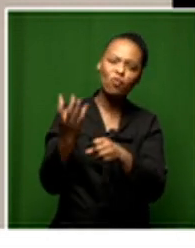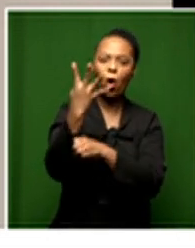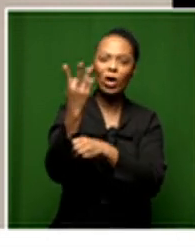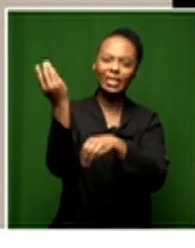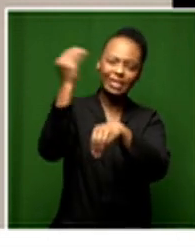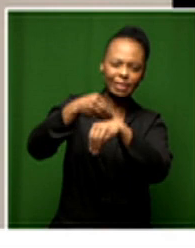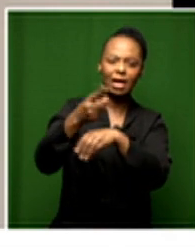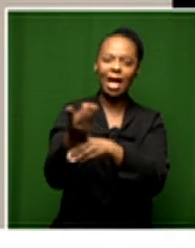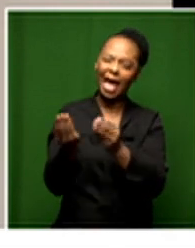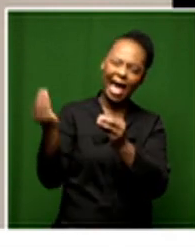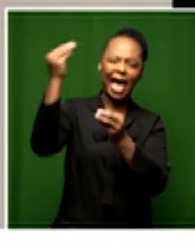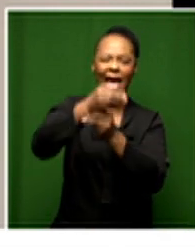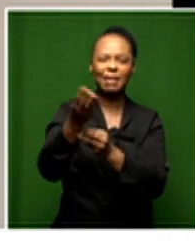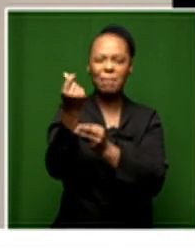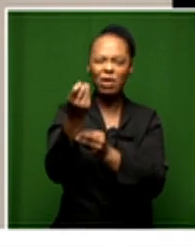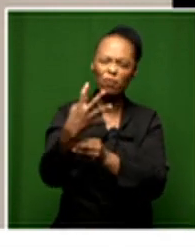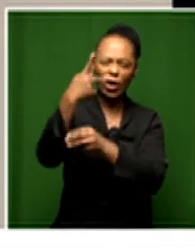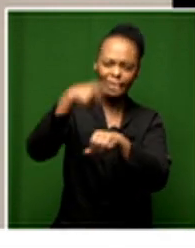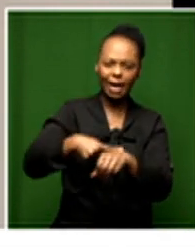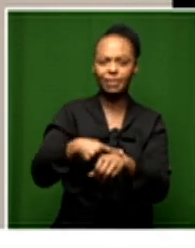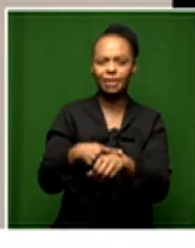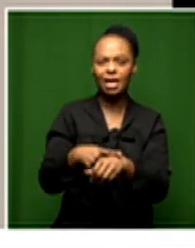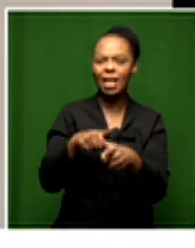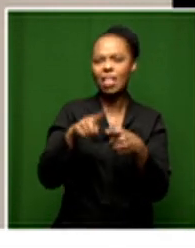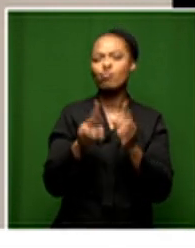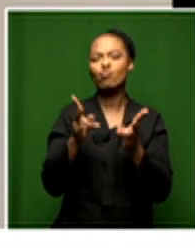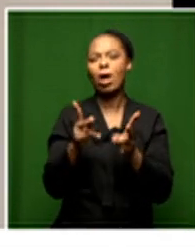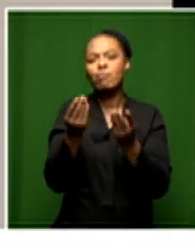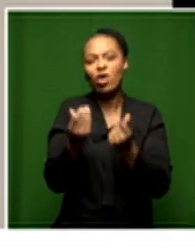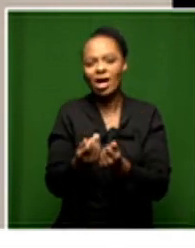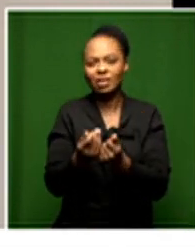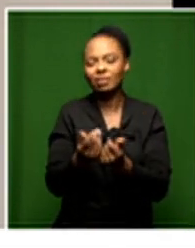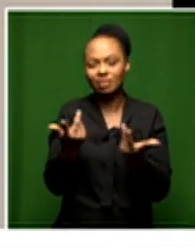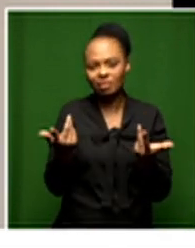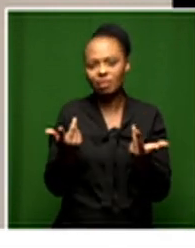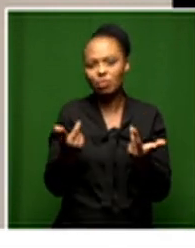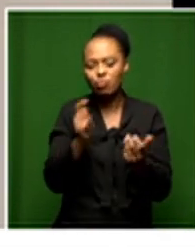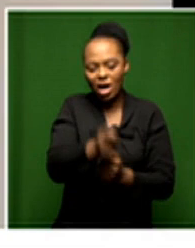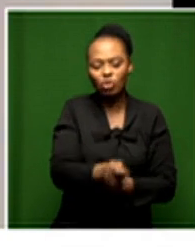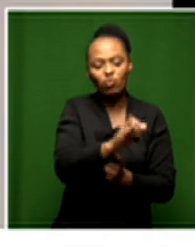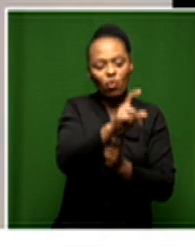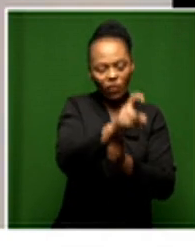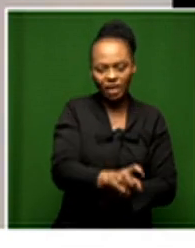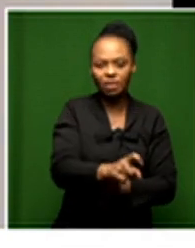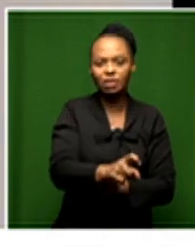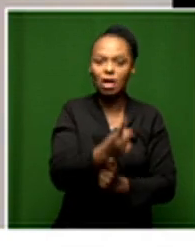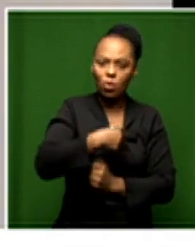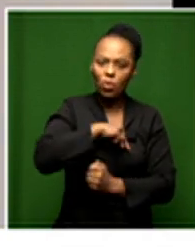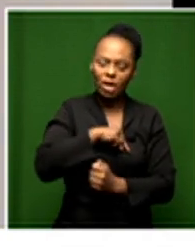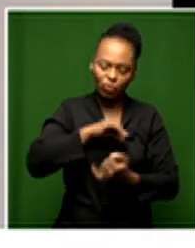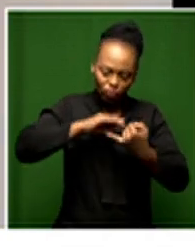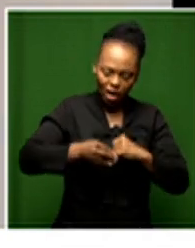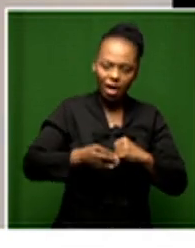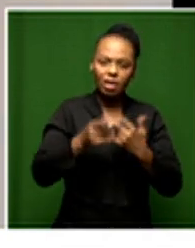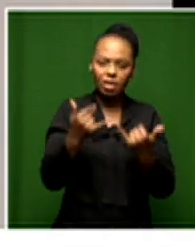the price that they should have paid thanks to the Covax mechanism. So we really want to accelerate now